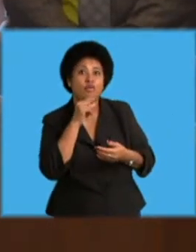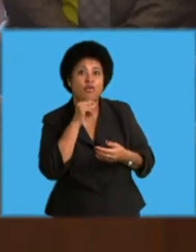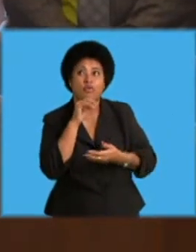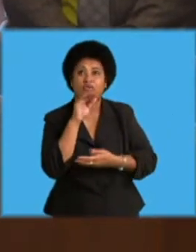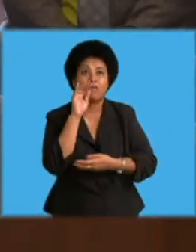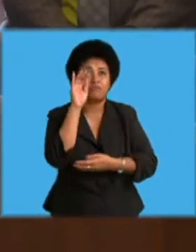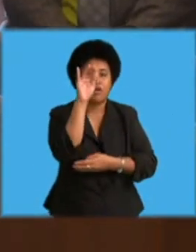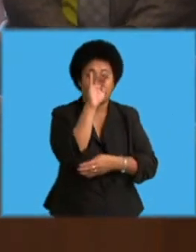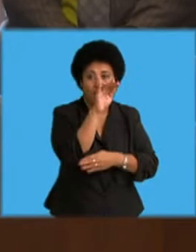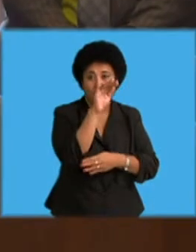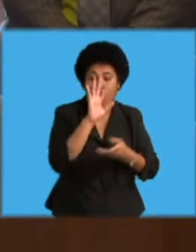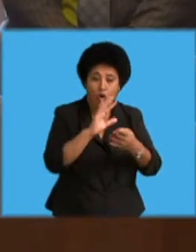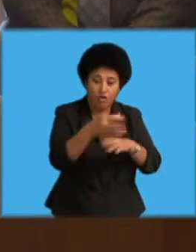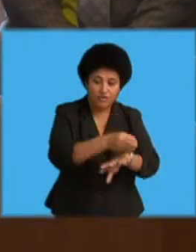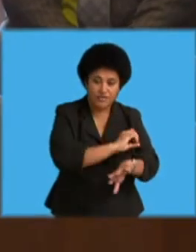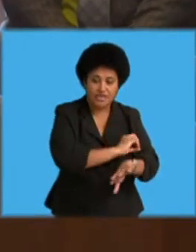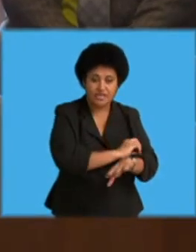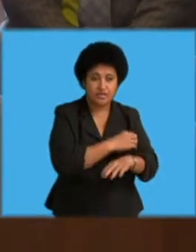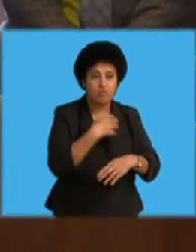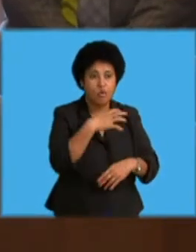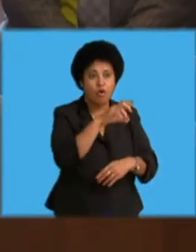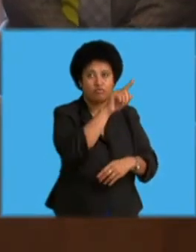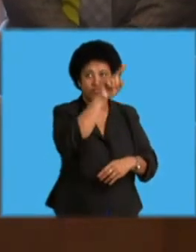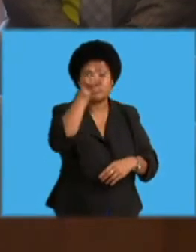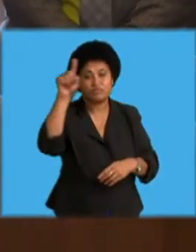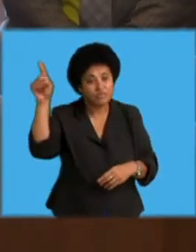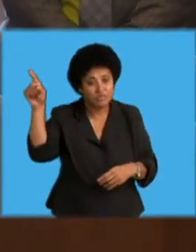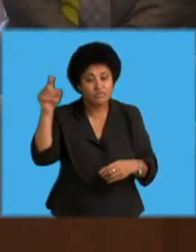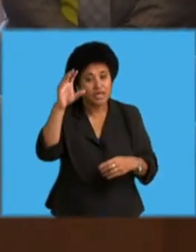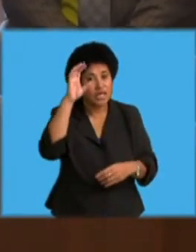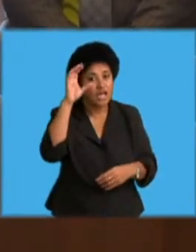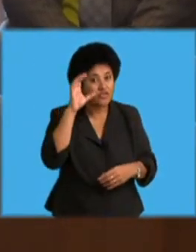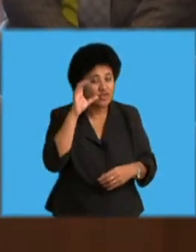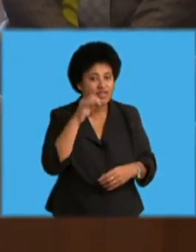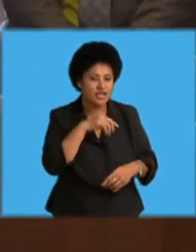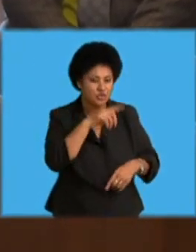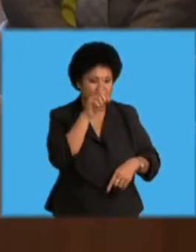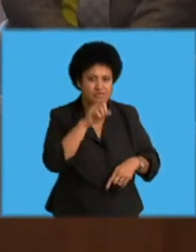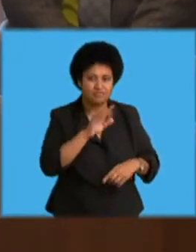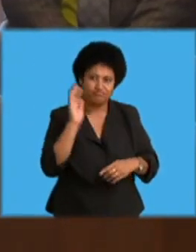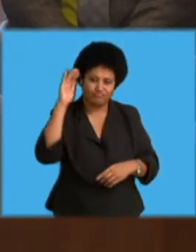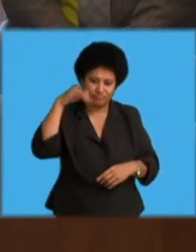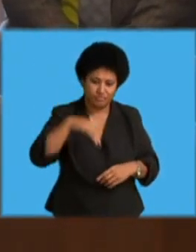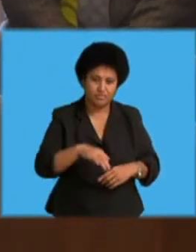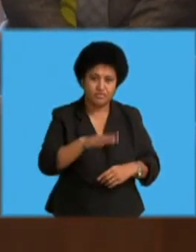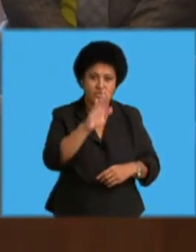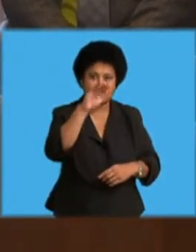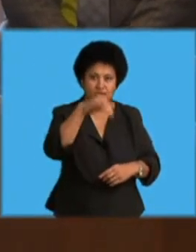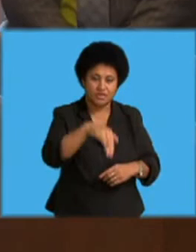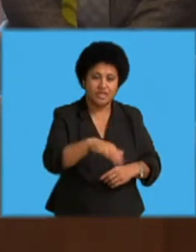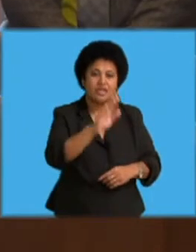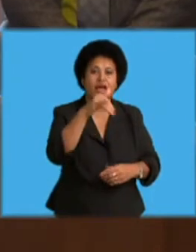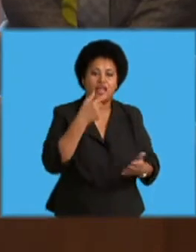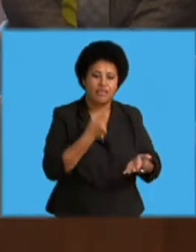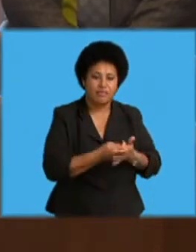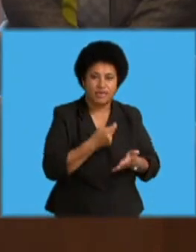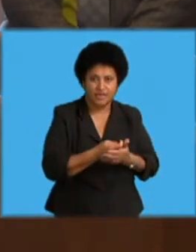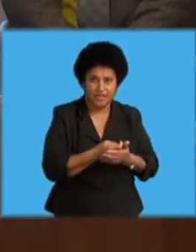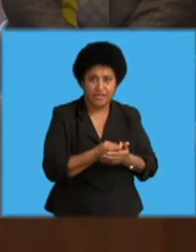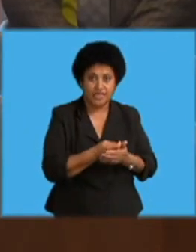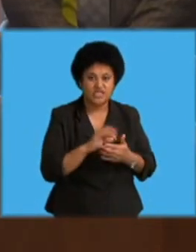overseas, then you have an exposure, high exposure to foreign currency fluctuations. But if your debt is more skewed towards